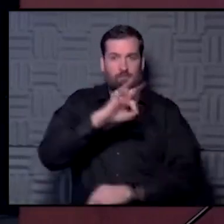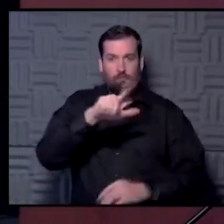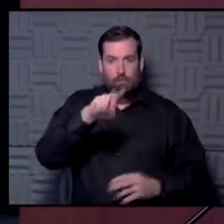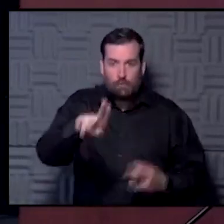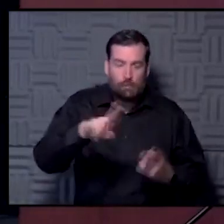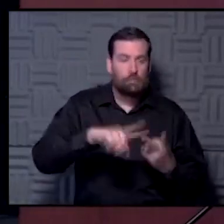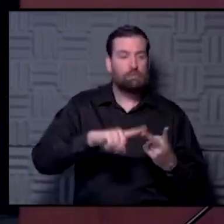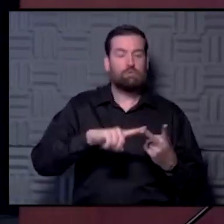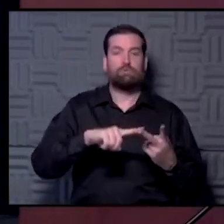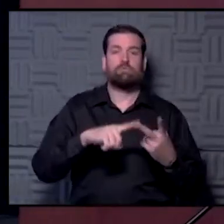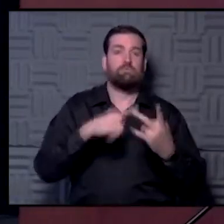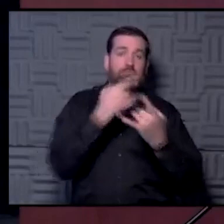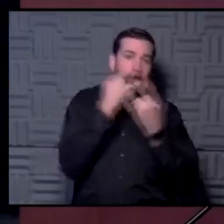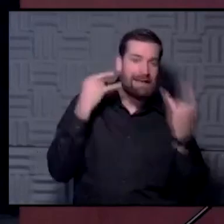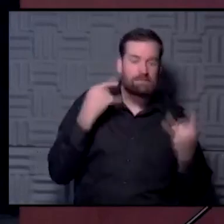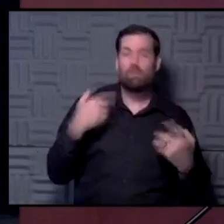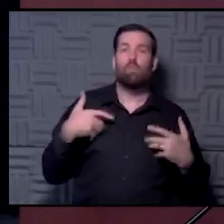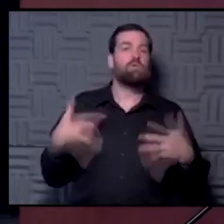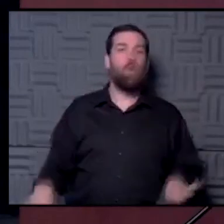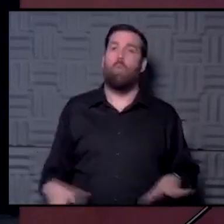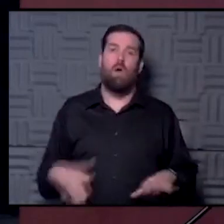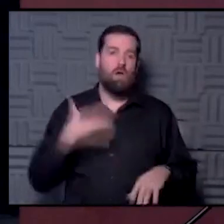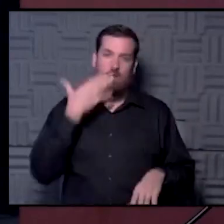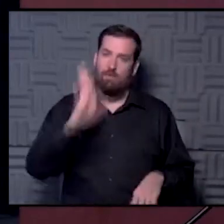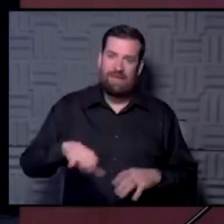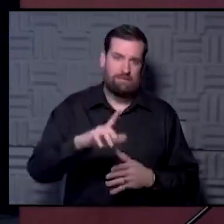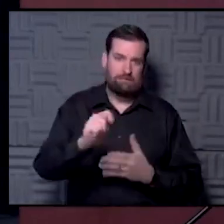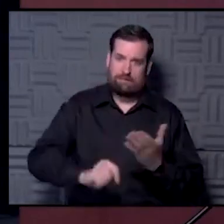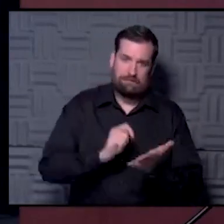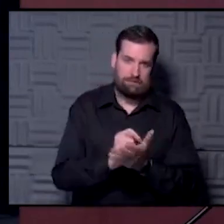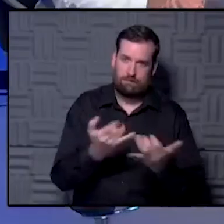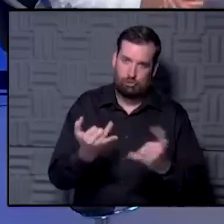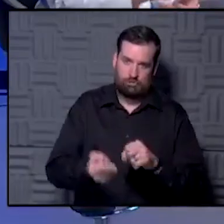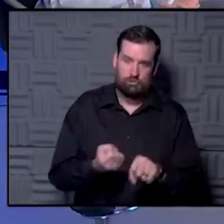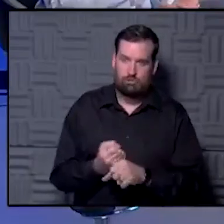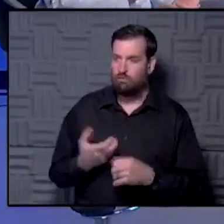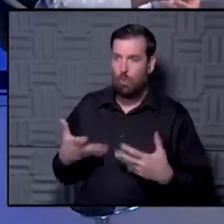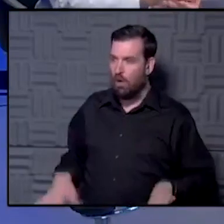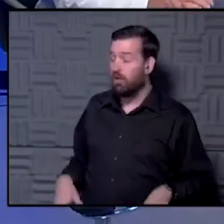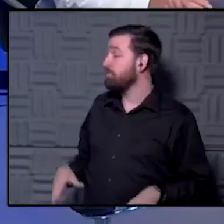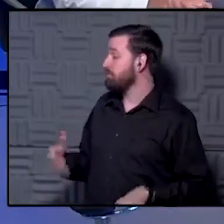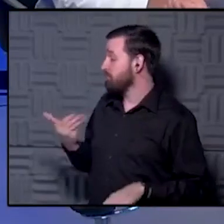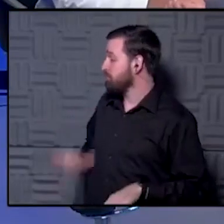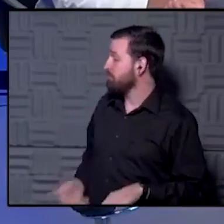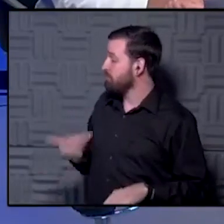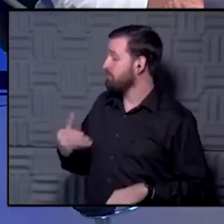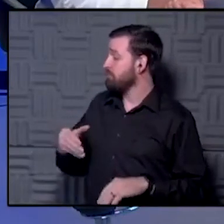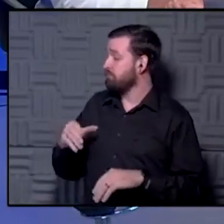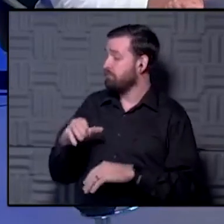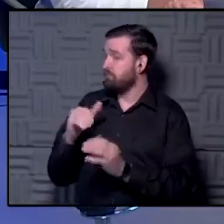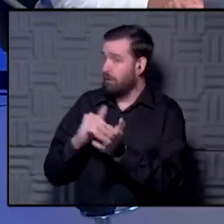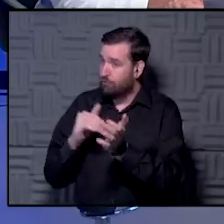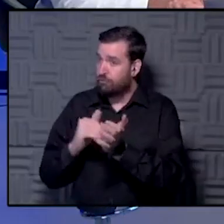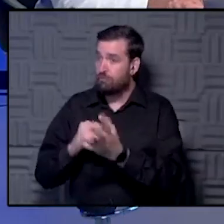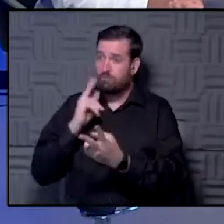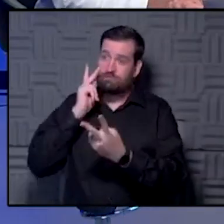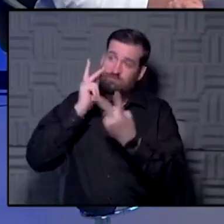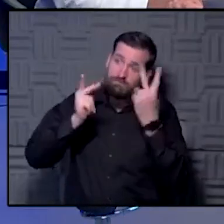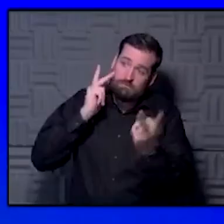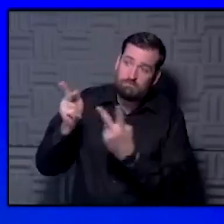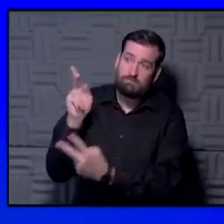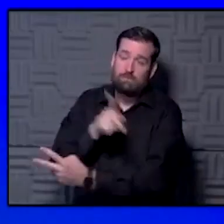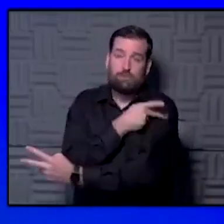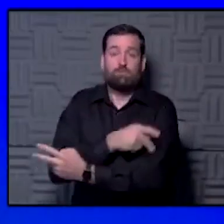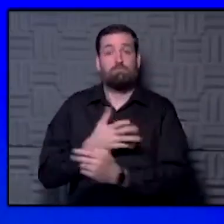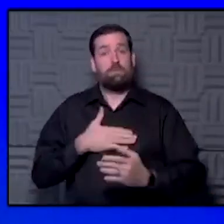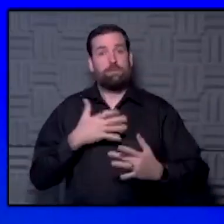mask, do all the things we're talking about here. We don't want a bad flu season. We just don't. Yeah. And I mean, me, as a clinician up seeing these patients, my